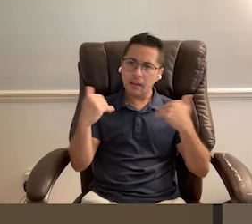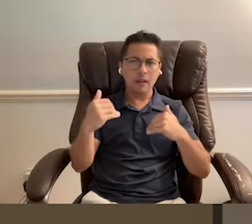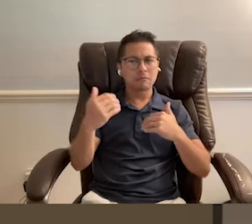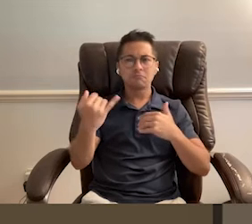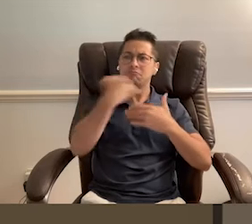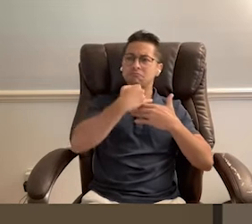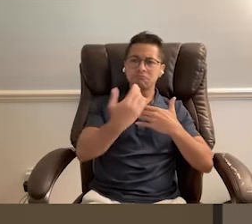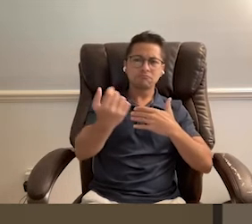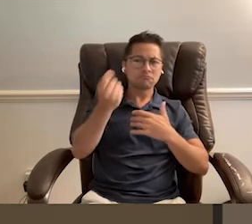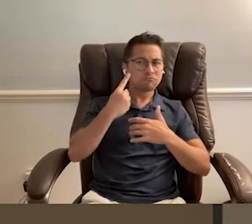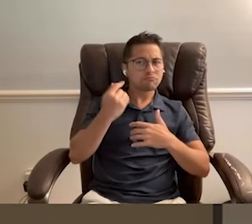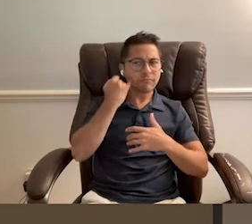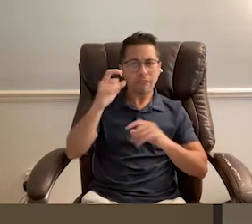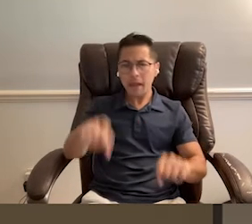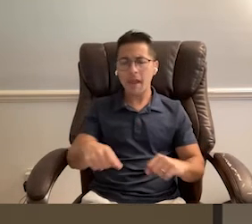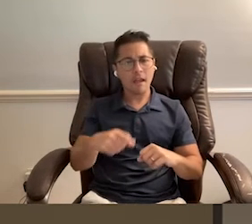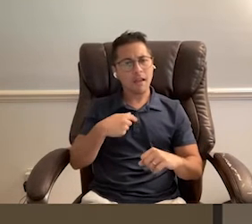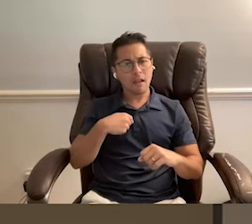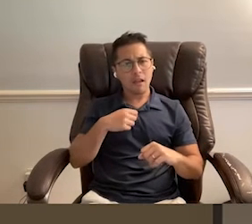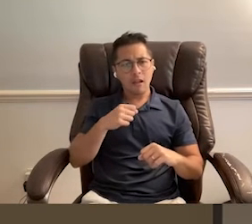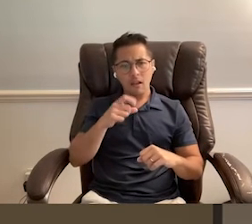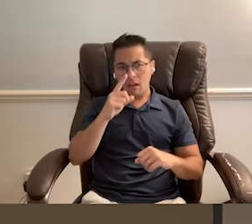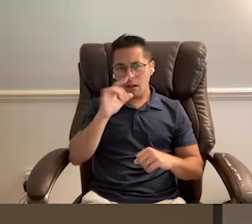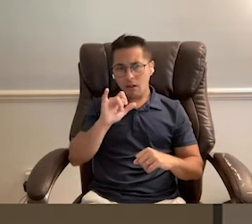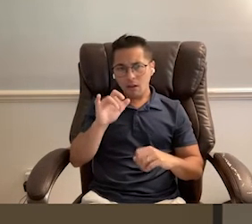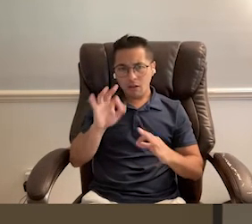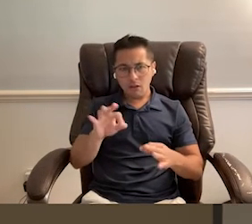I love sidebars. Always good. Well,